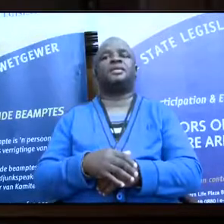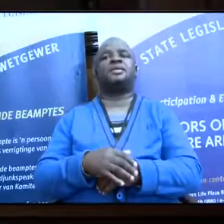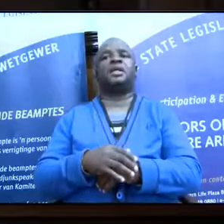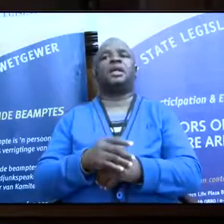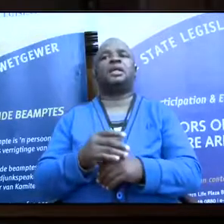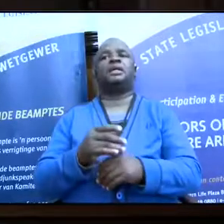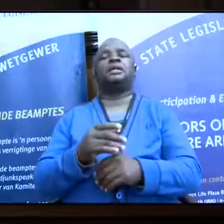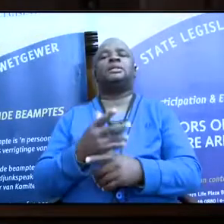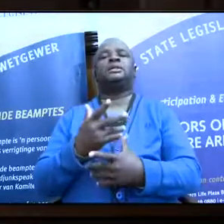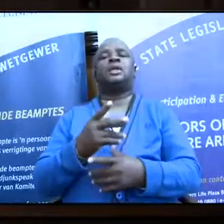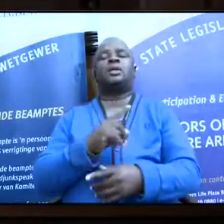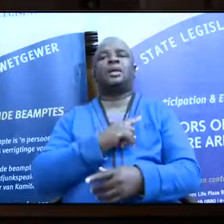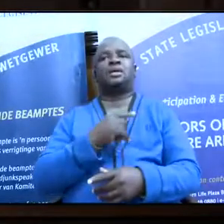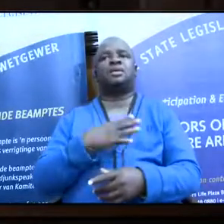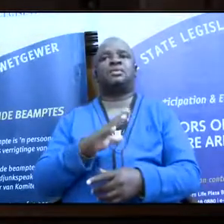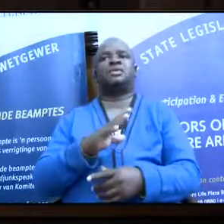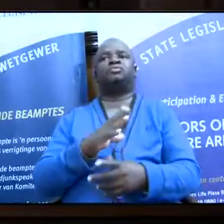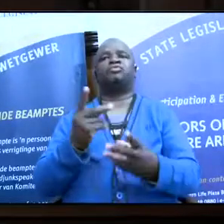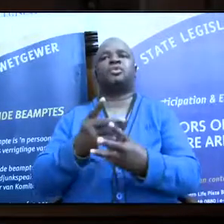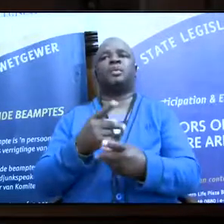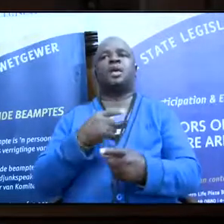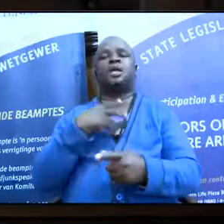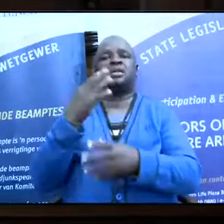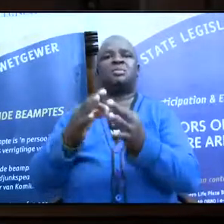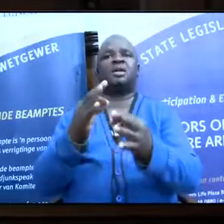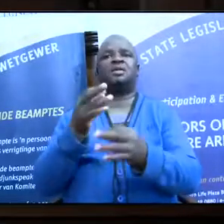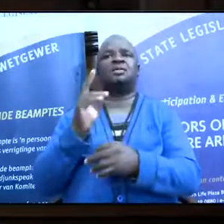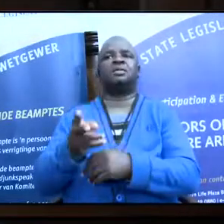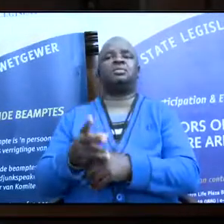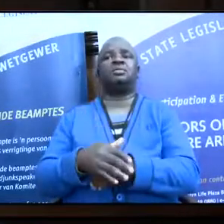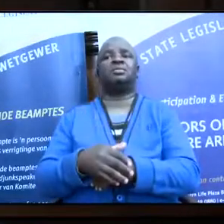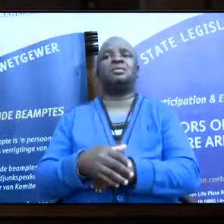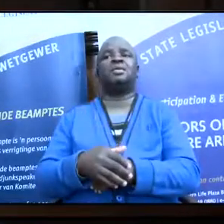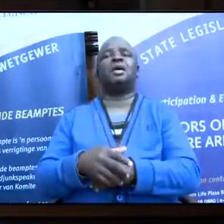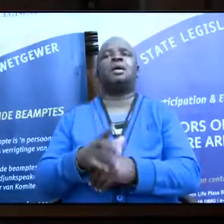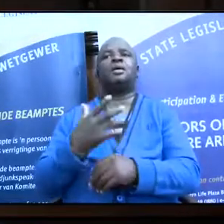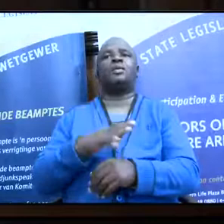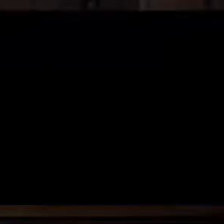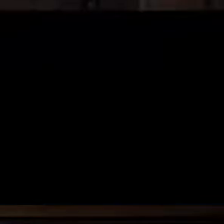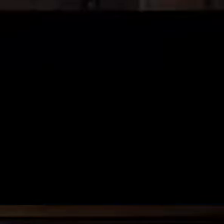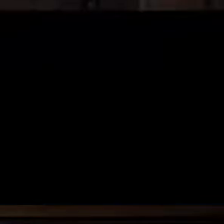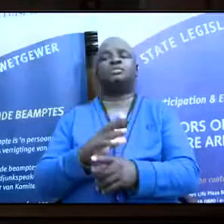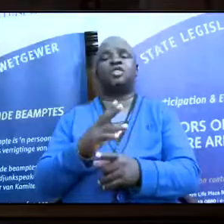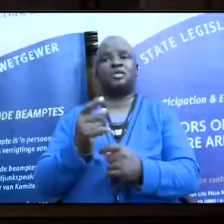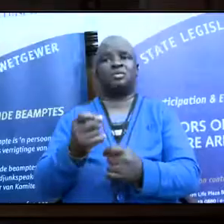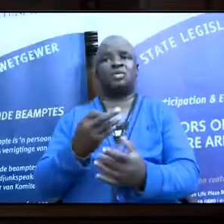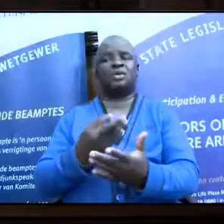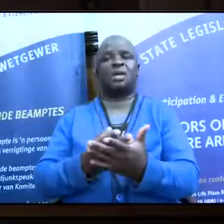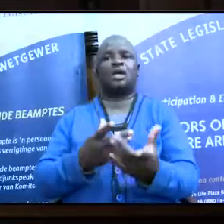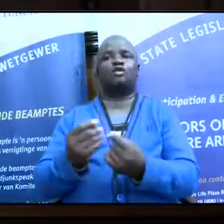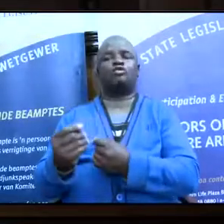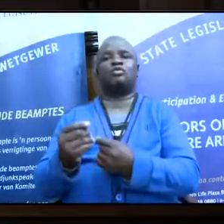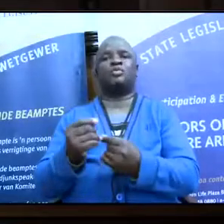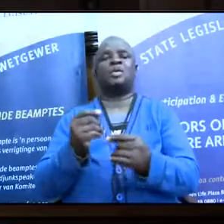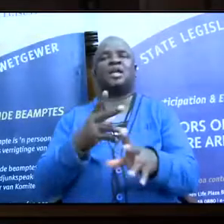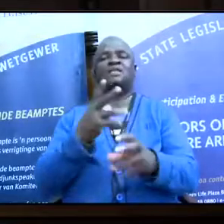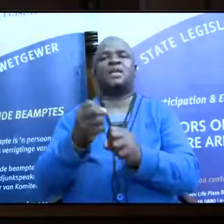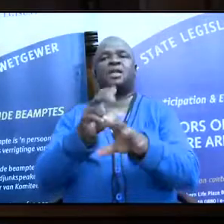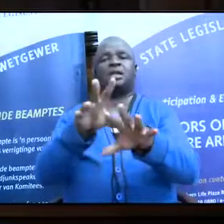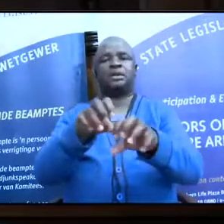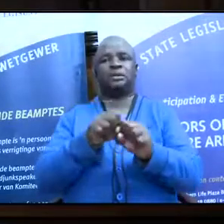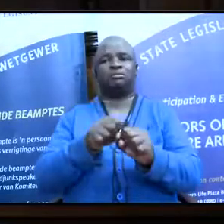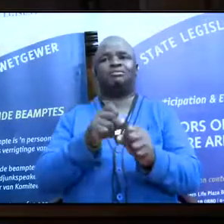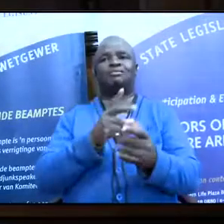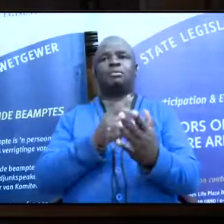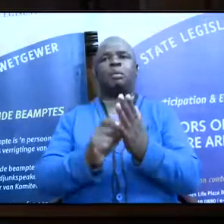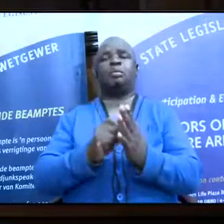not to want the reputation it is because we want to be able to craft the recommendation that will be